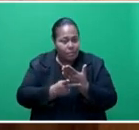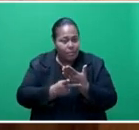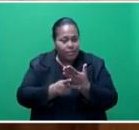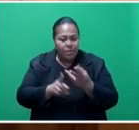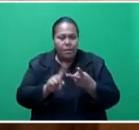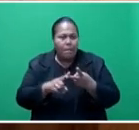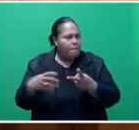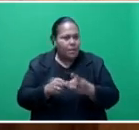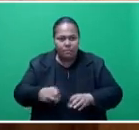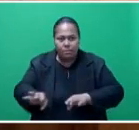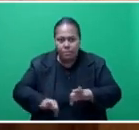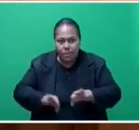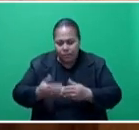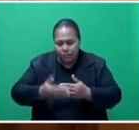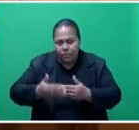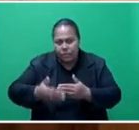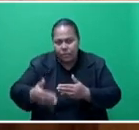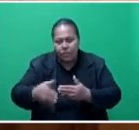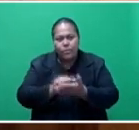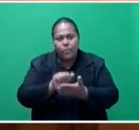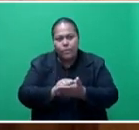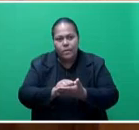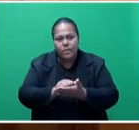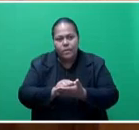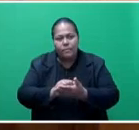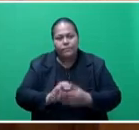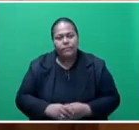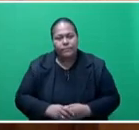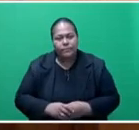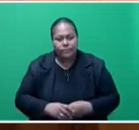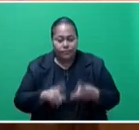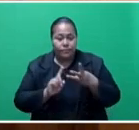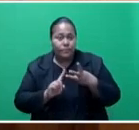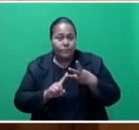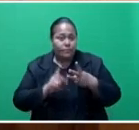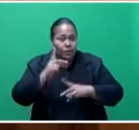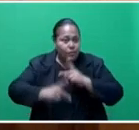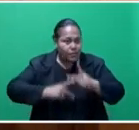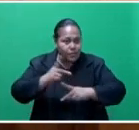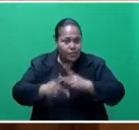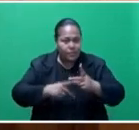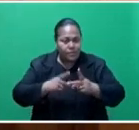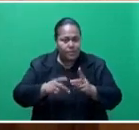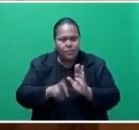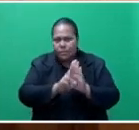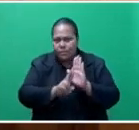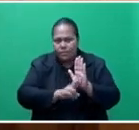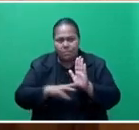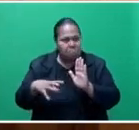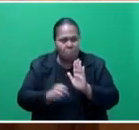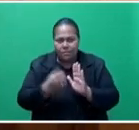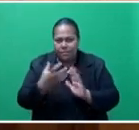be organized to ensure efficiency and effectiveness. Three, processes and procedures must be in place to minimize